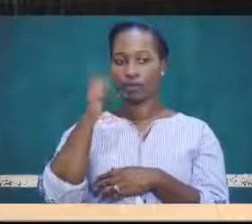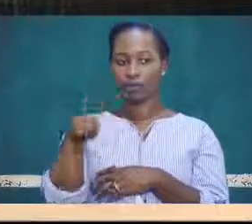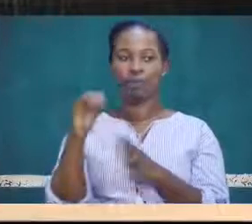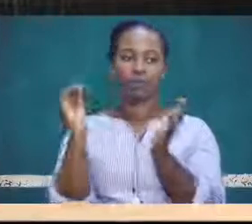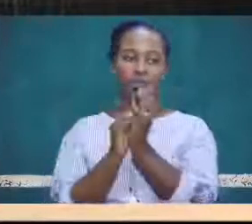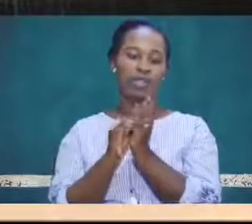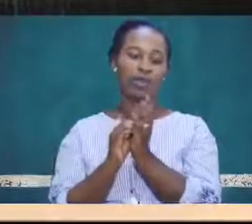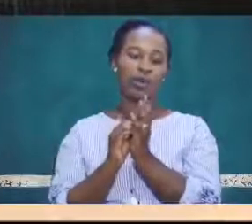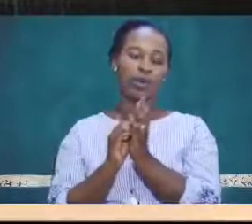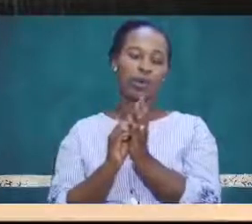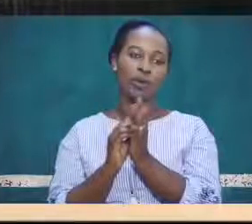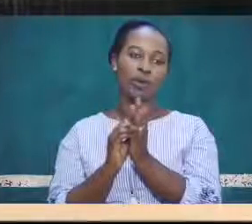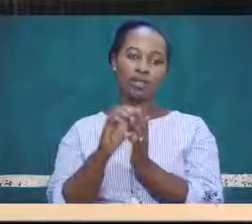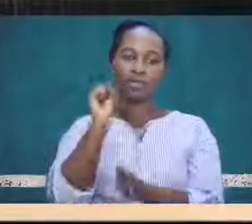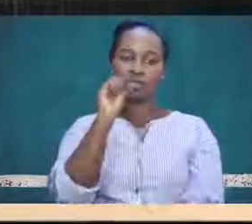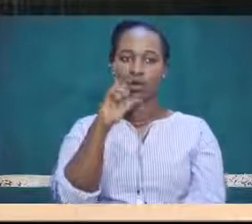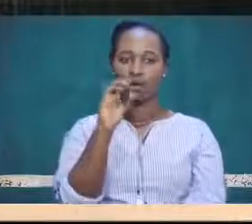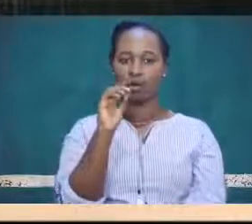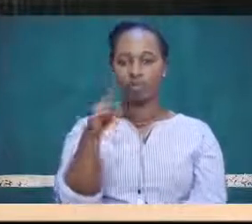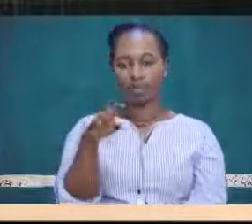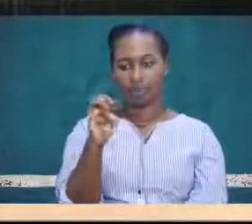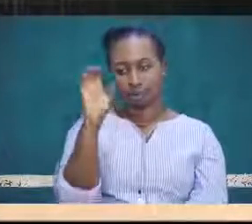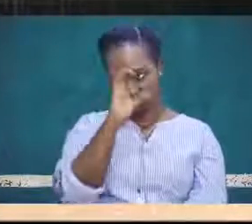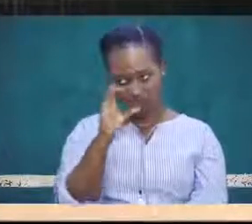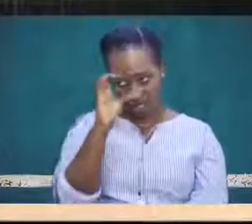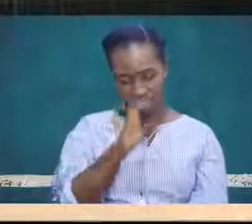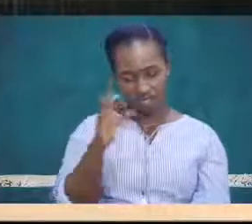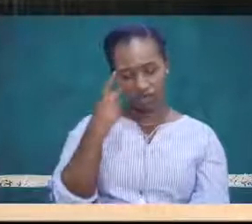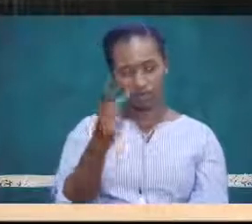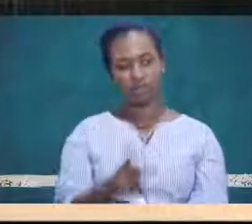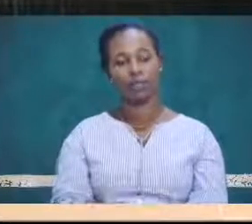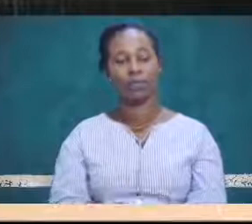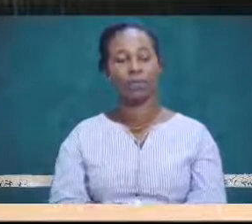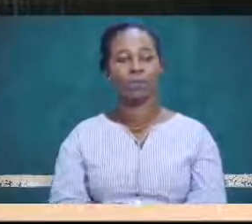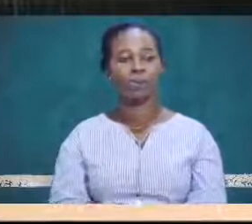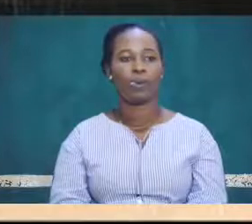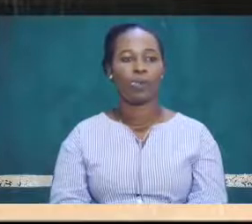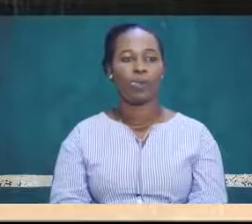generate the slope. Let us first look at the slope.